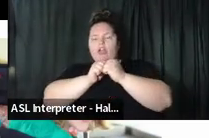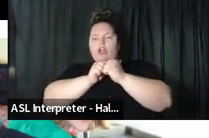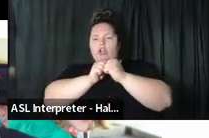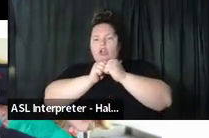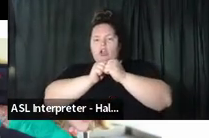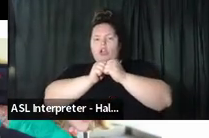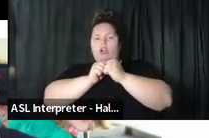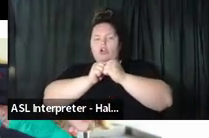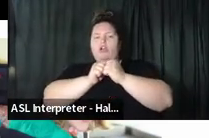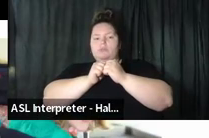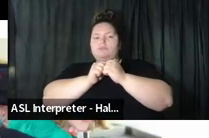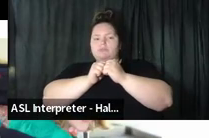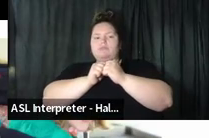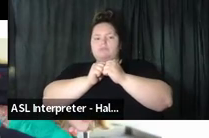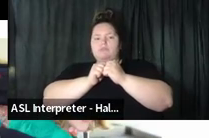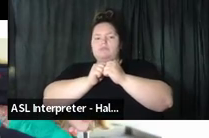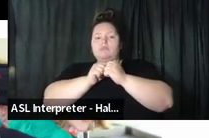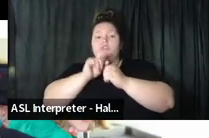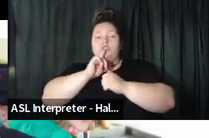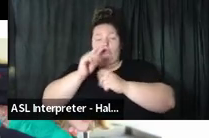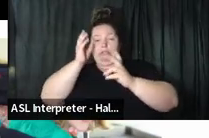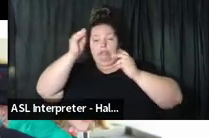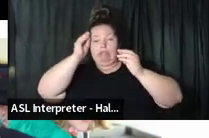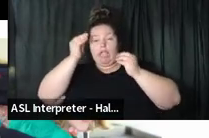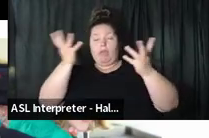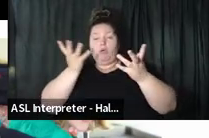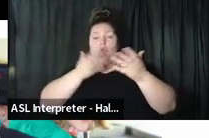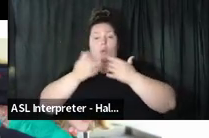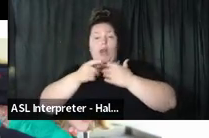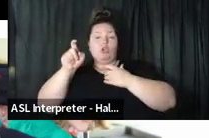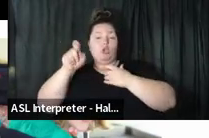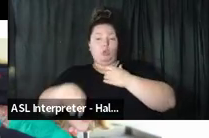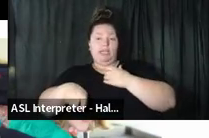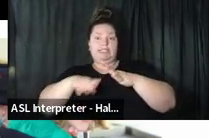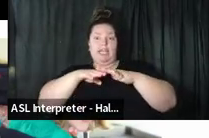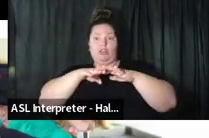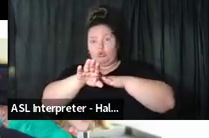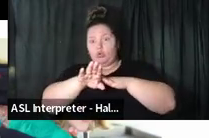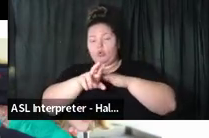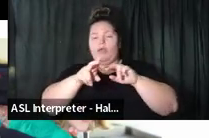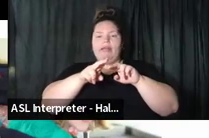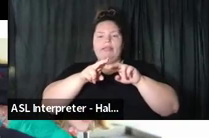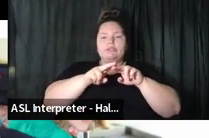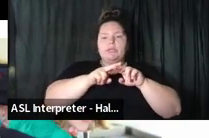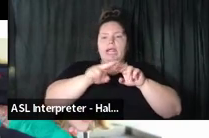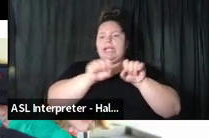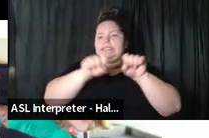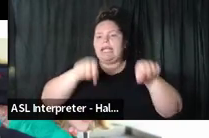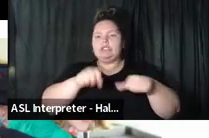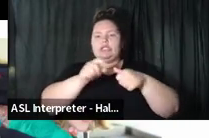suitcase. And so really thinking about what you need to get through the train station, the airport, the bus